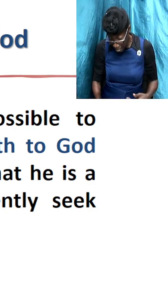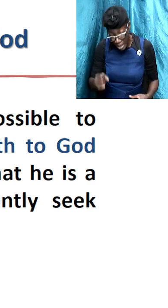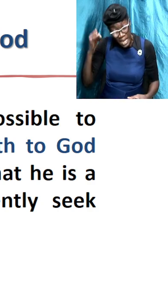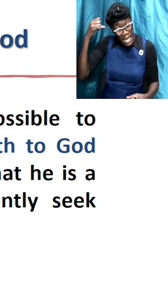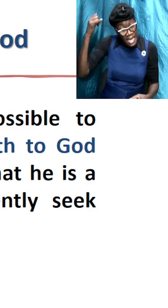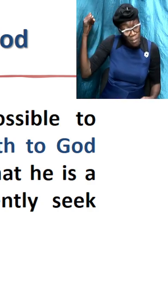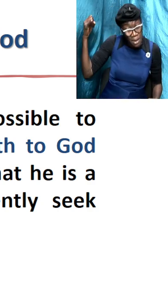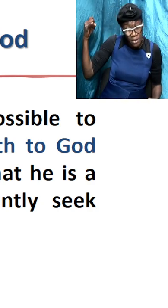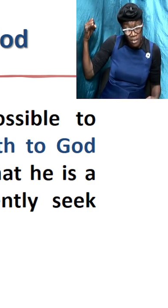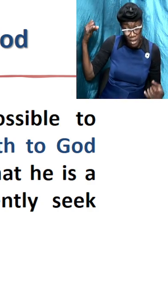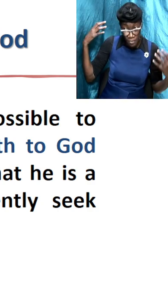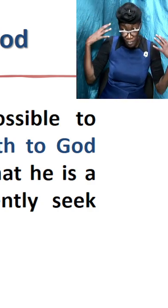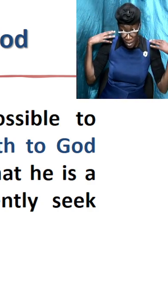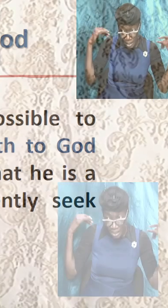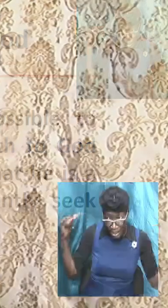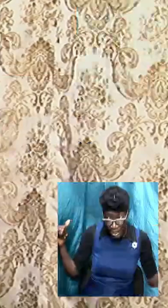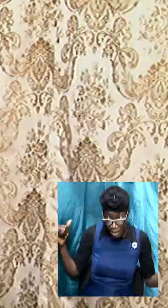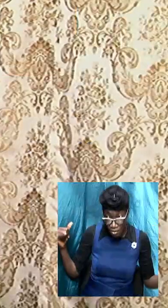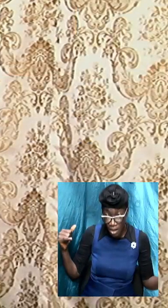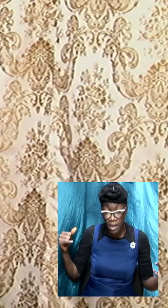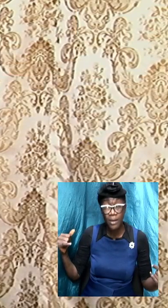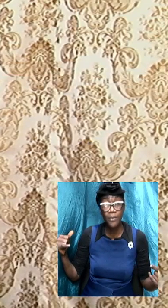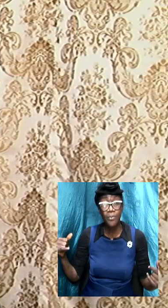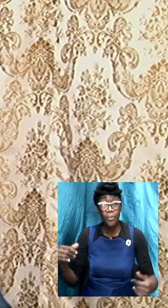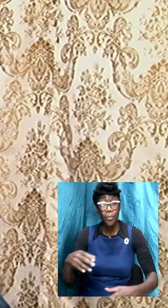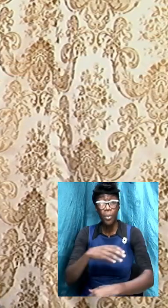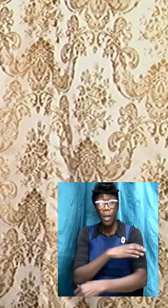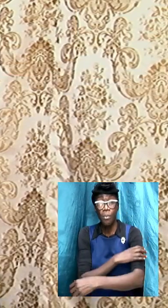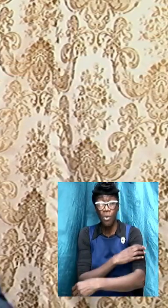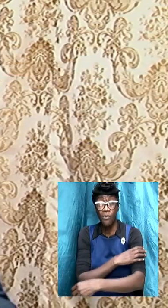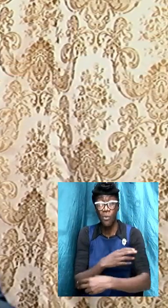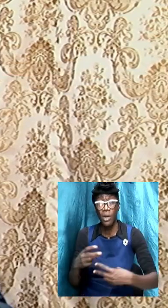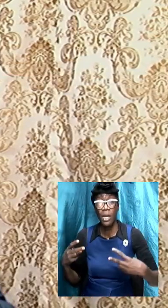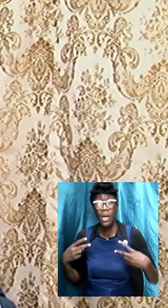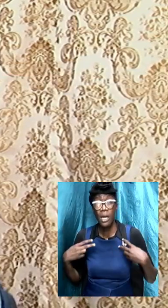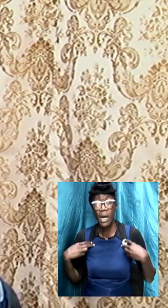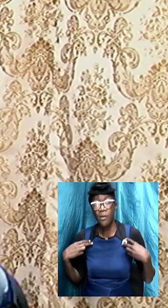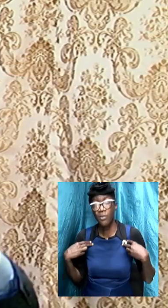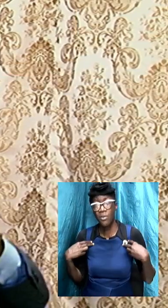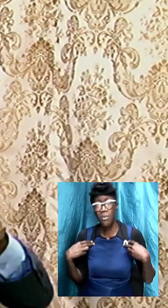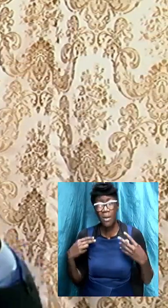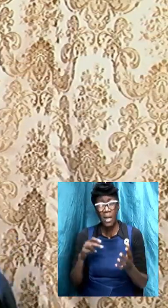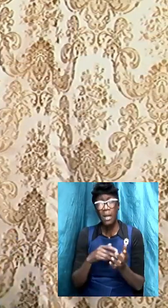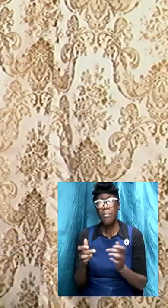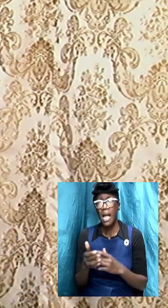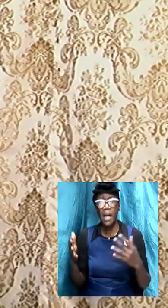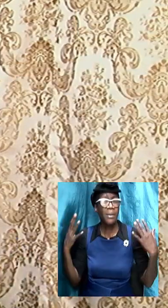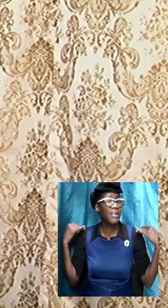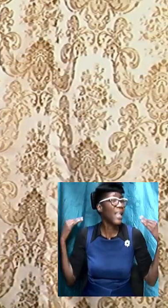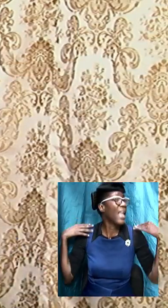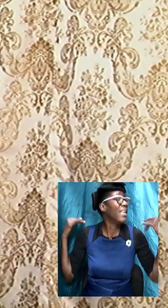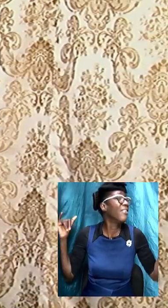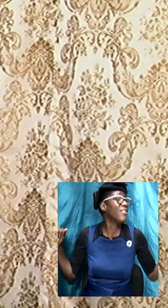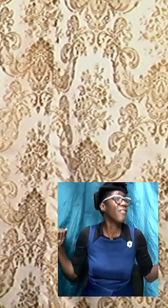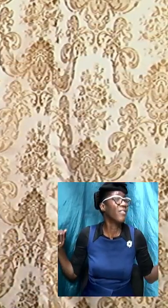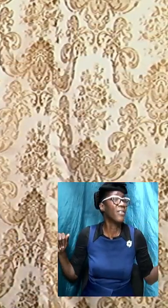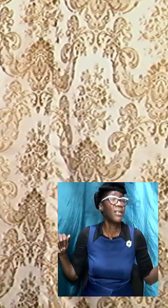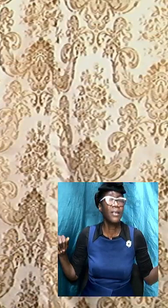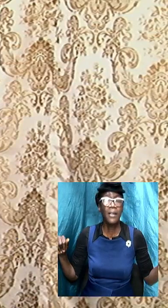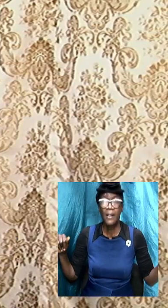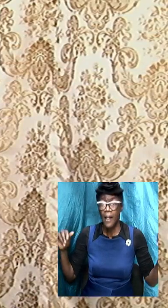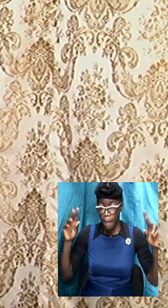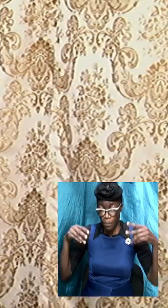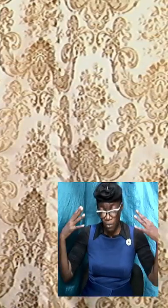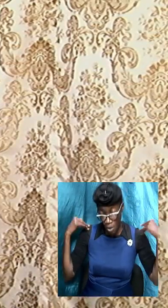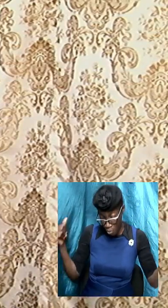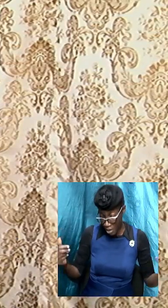as angels are, amen, they have to, the Bible said the seraphims have to put their wings before their faces when they come into